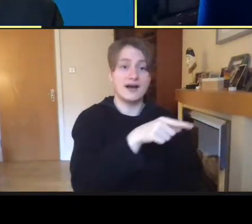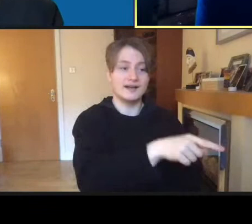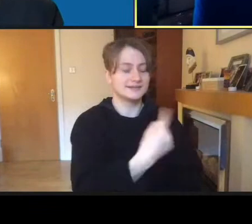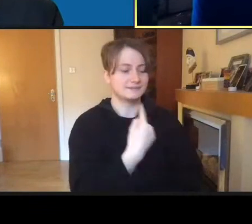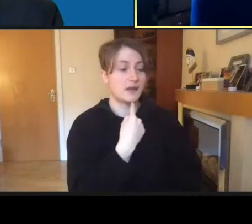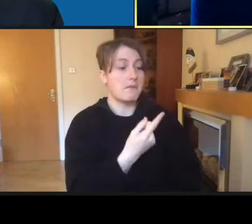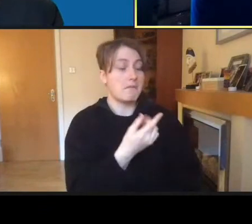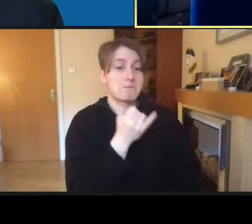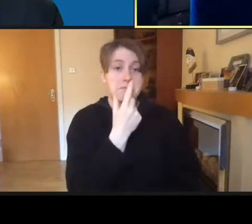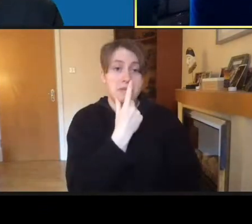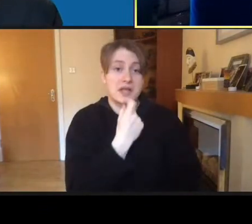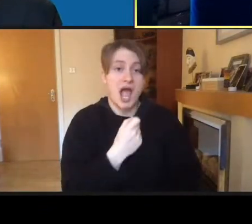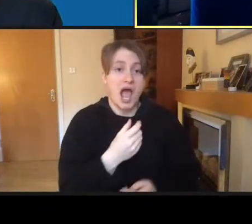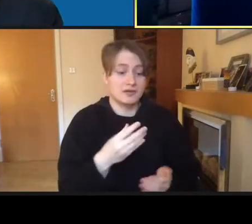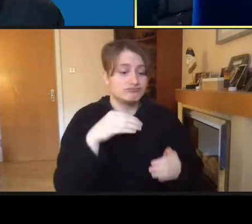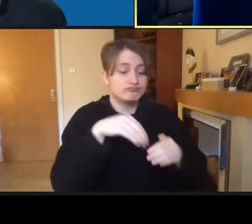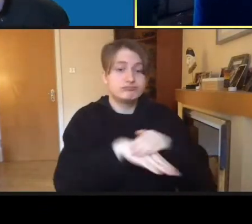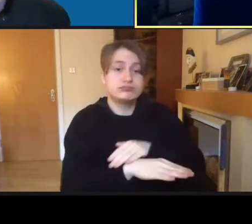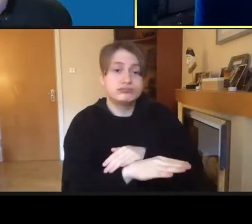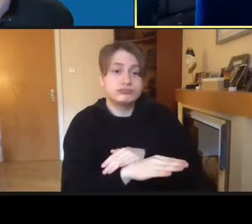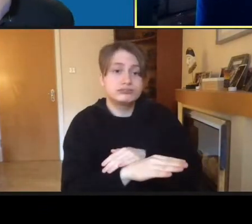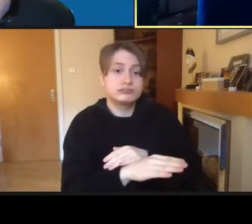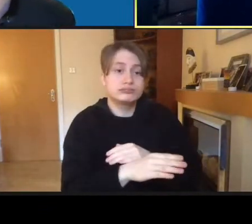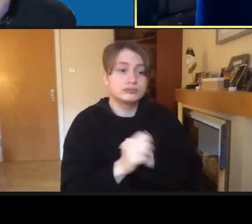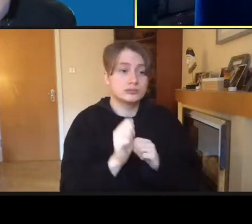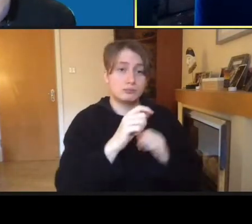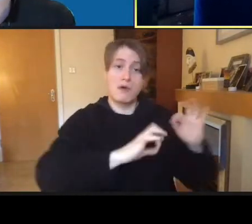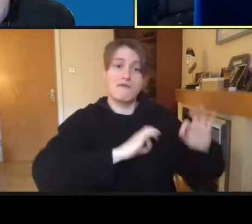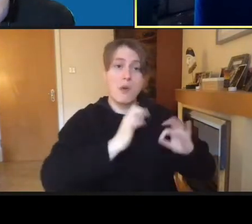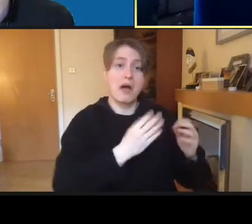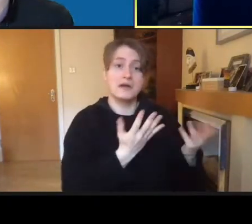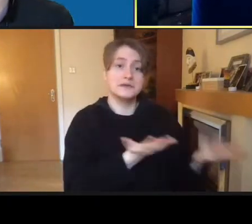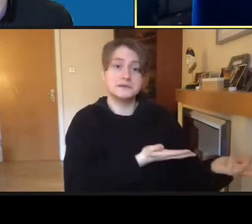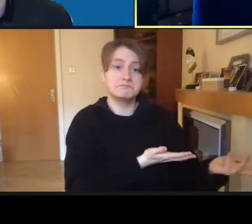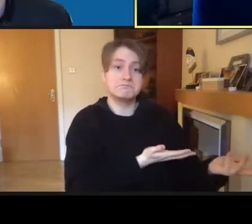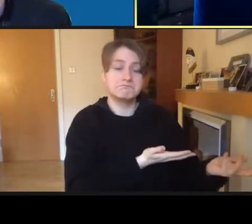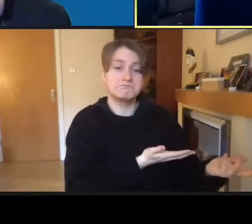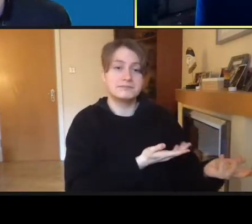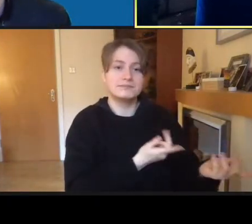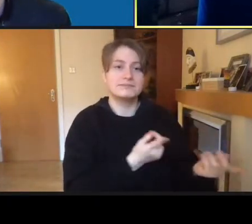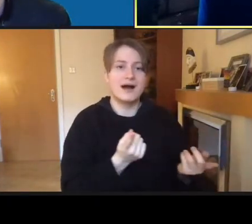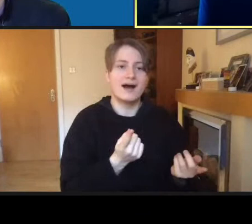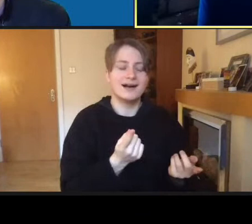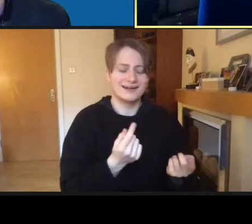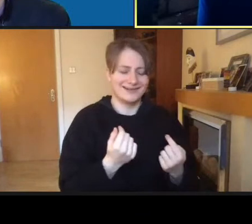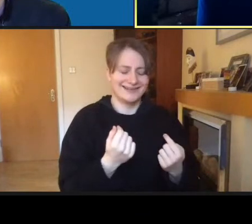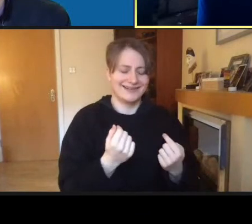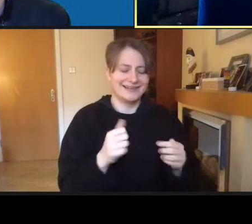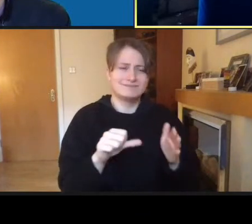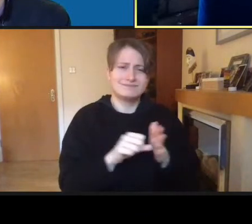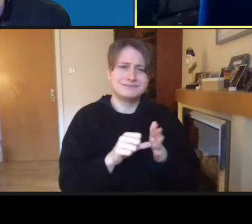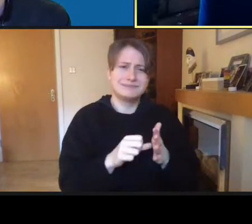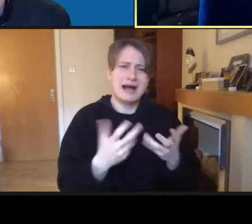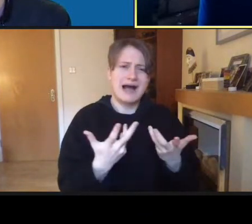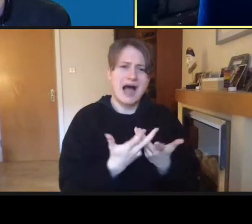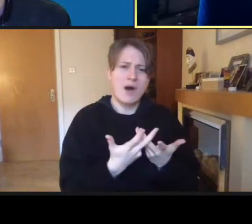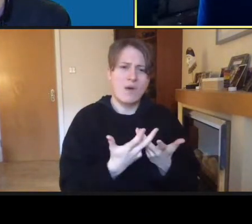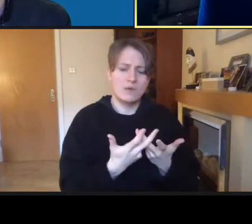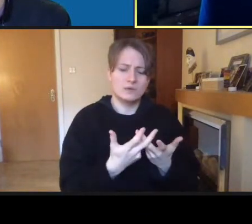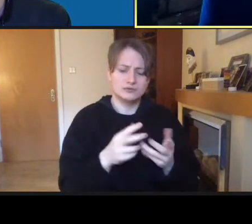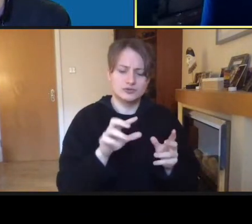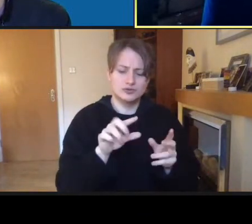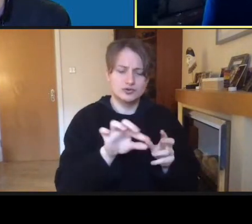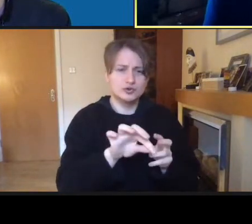which is a charming idea. But it says, because it's so demanding, it's a bit difficult to think of how to follow it,